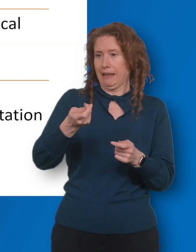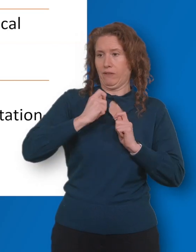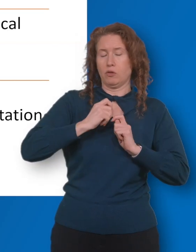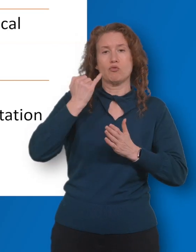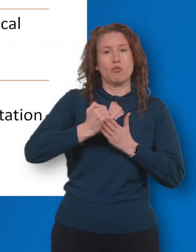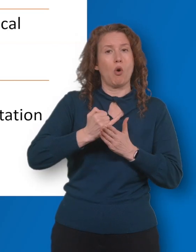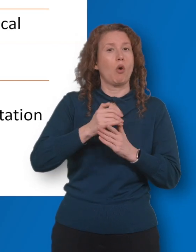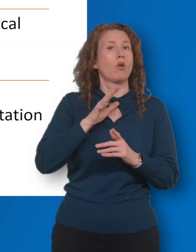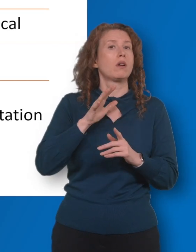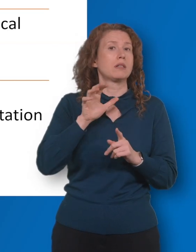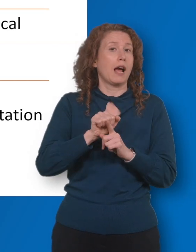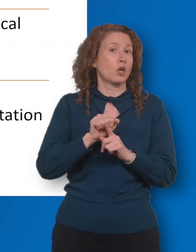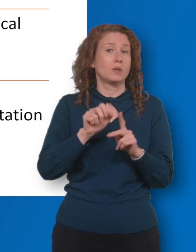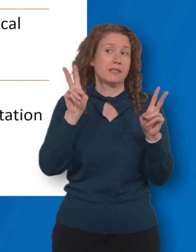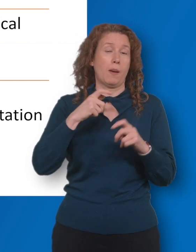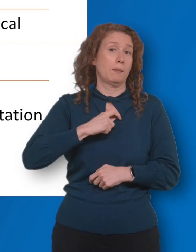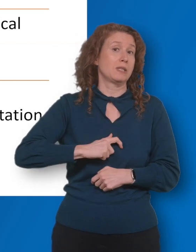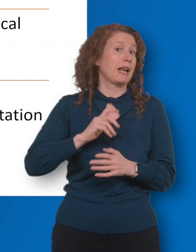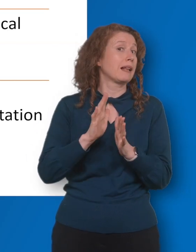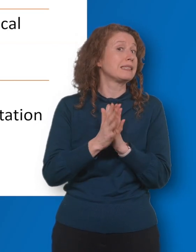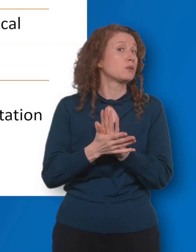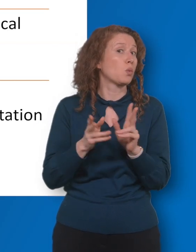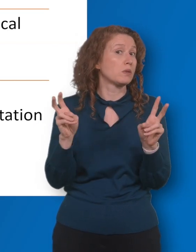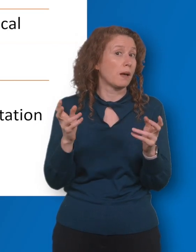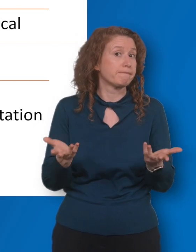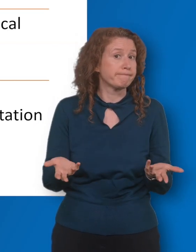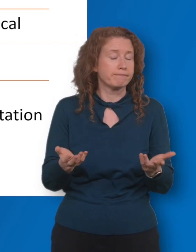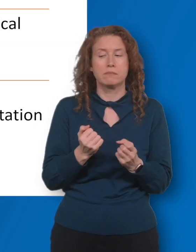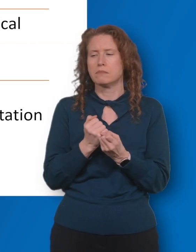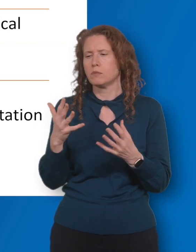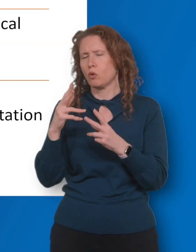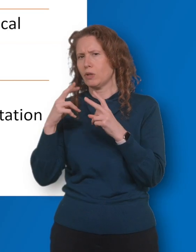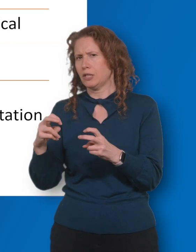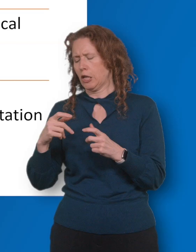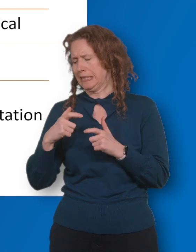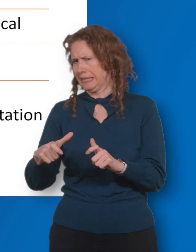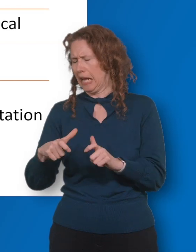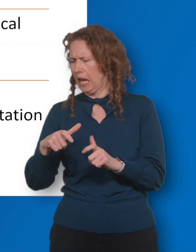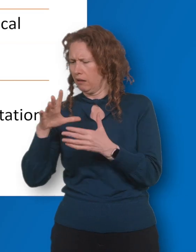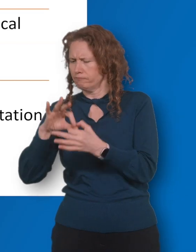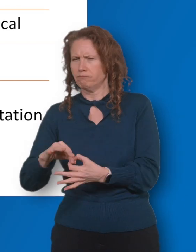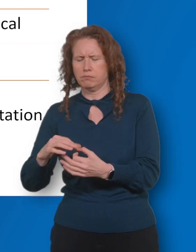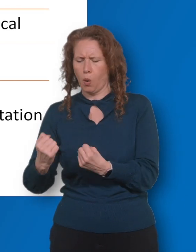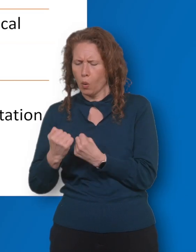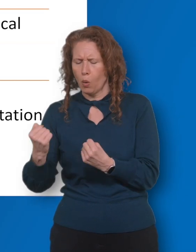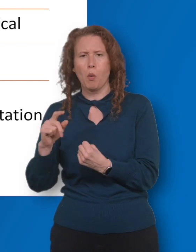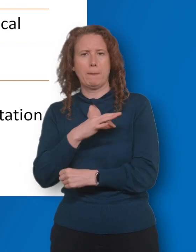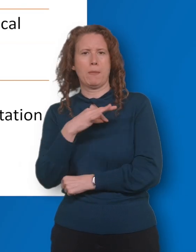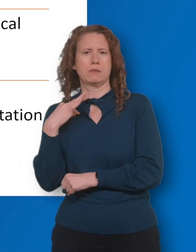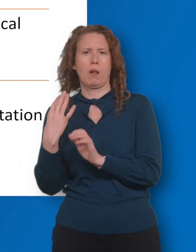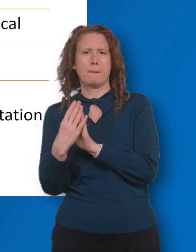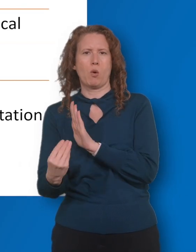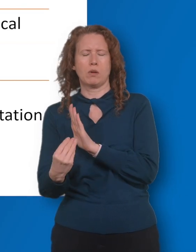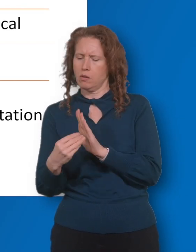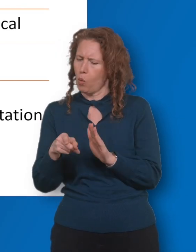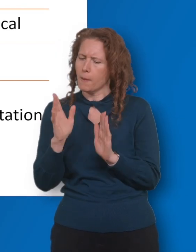a personality disorder. Much research is still rooted in a medical model that people need